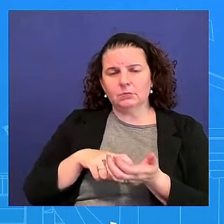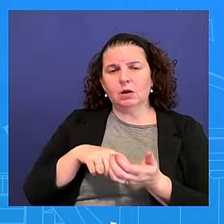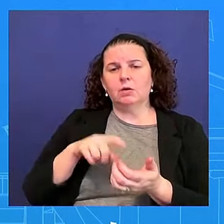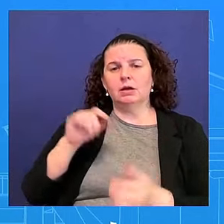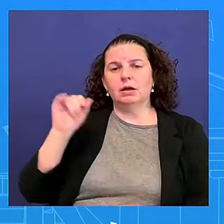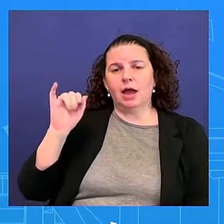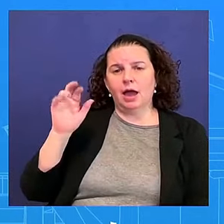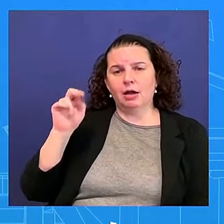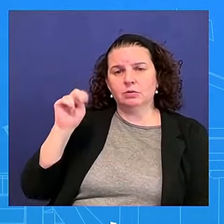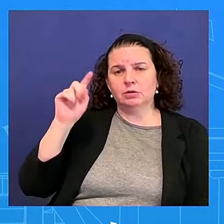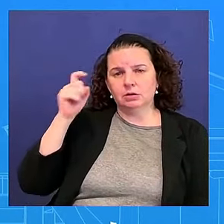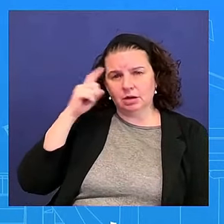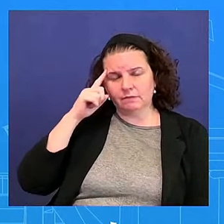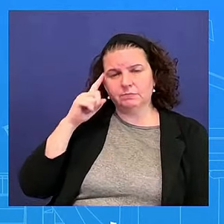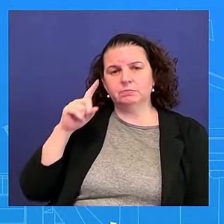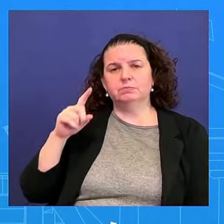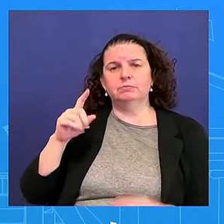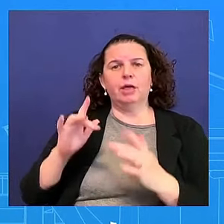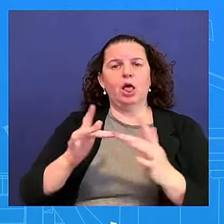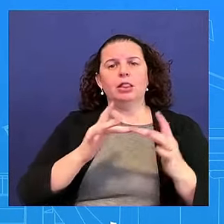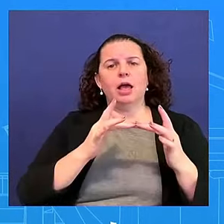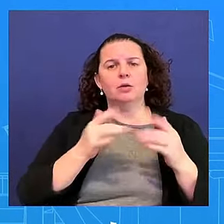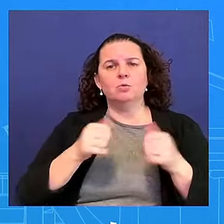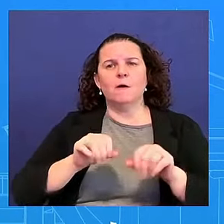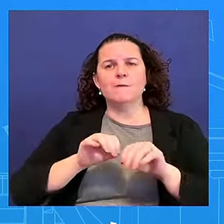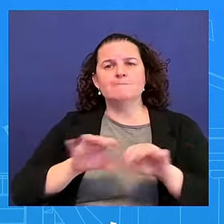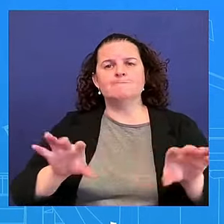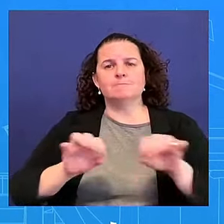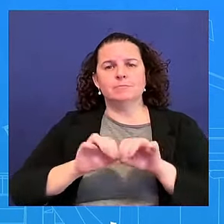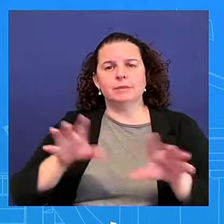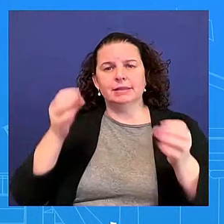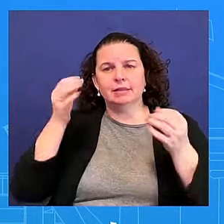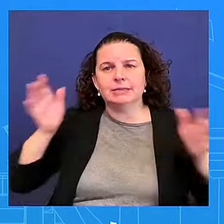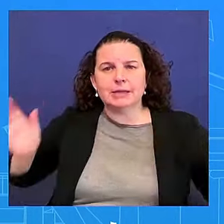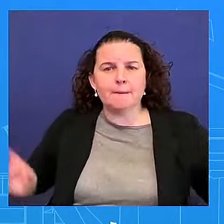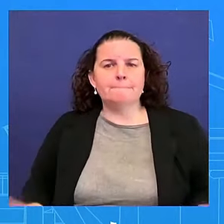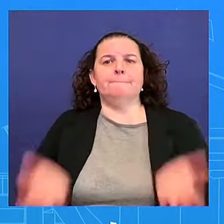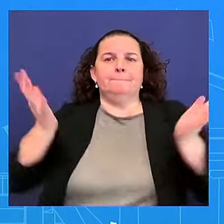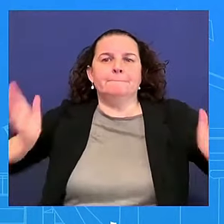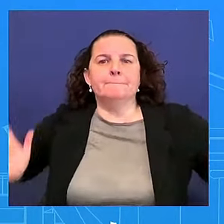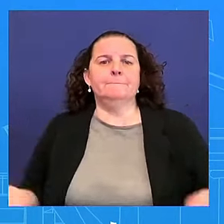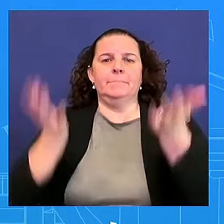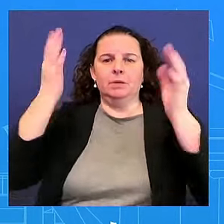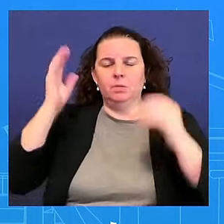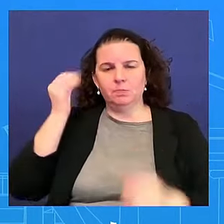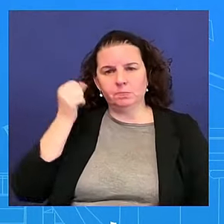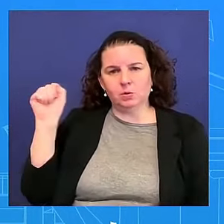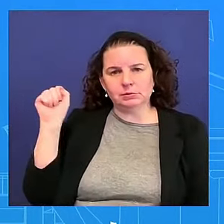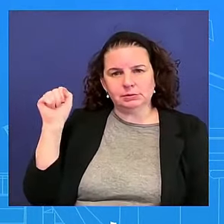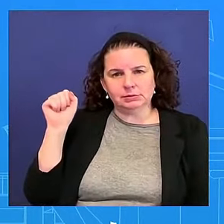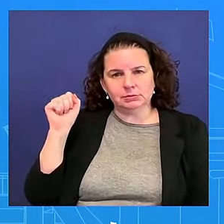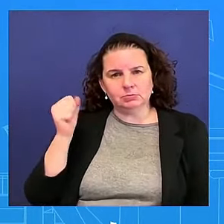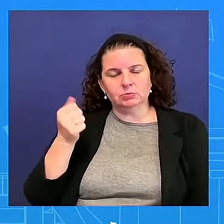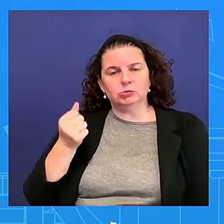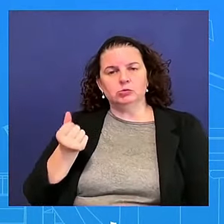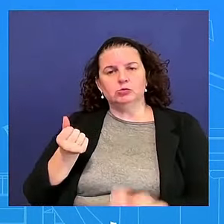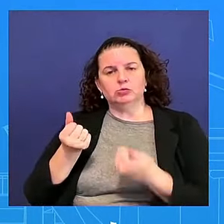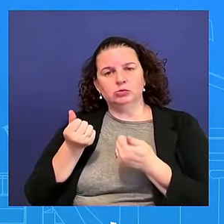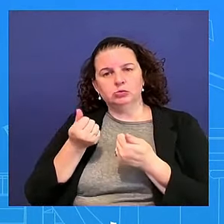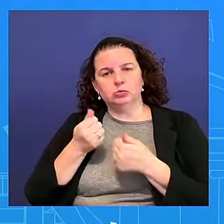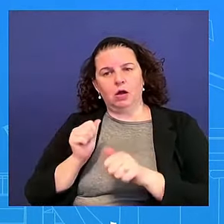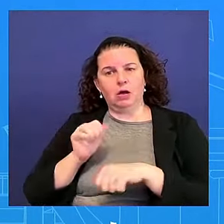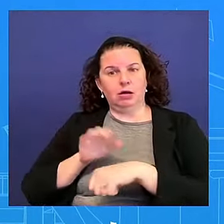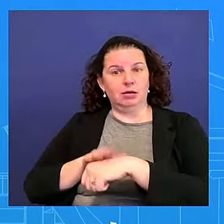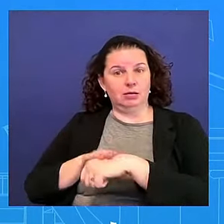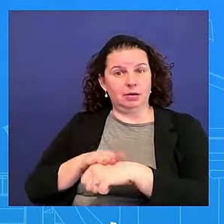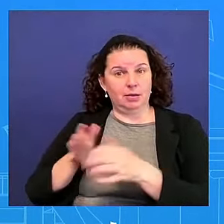and even providing financial support to protesters. She goes on later to urge Americans to remain vigilant as they engage online with accounts and actors they don't personally know.